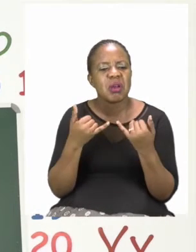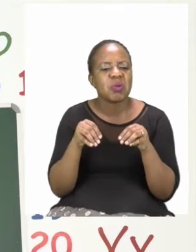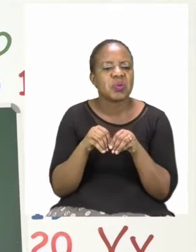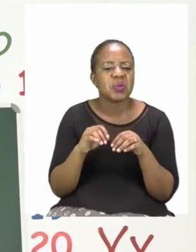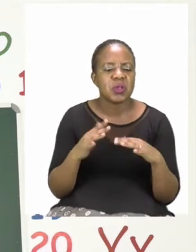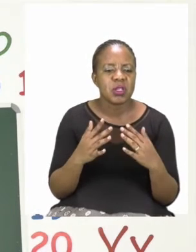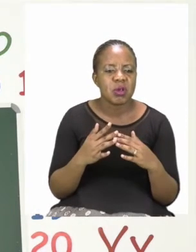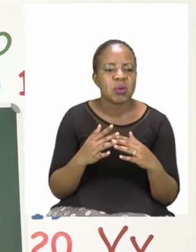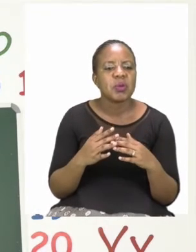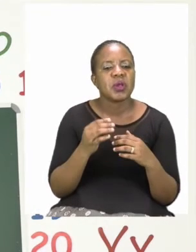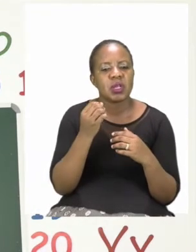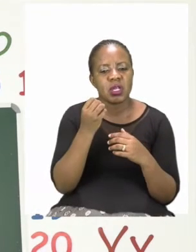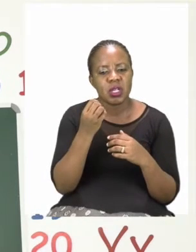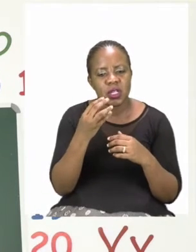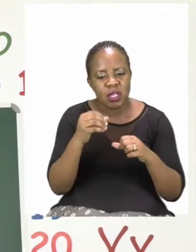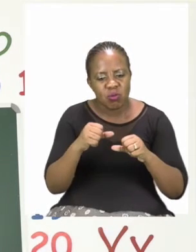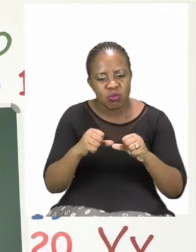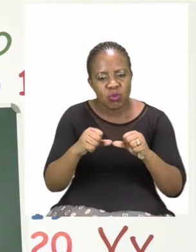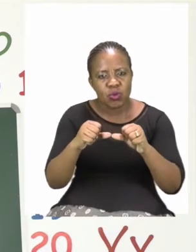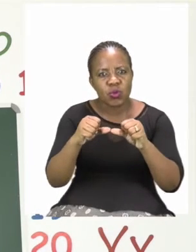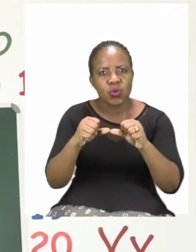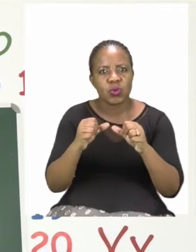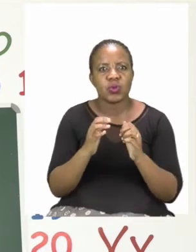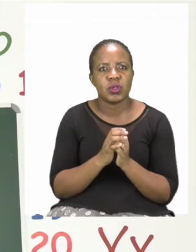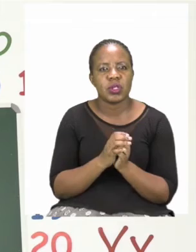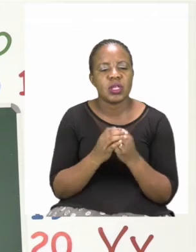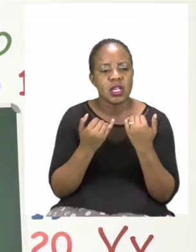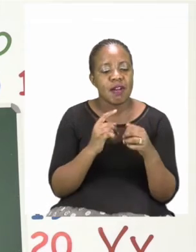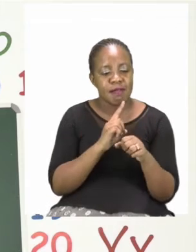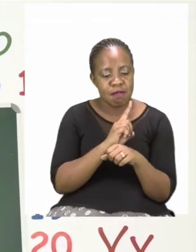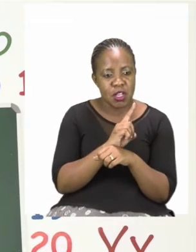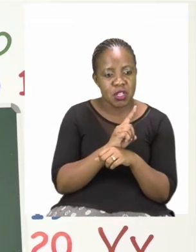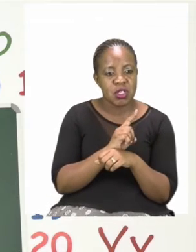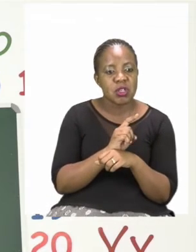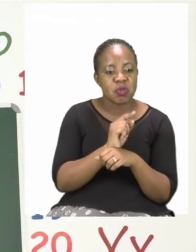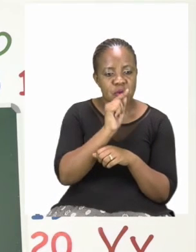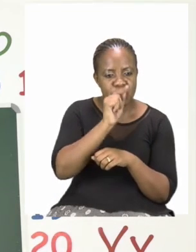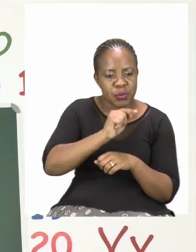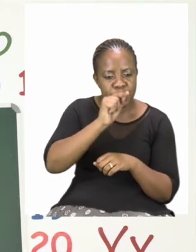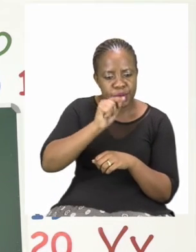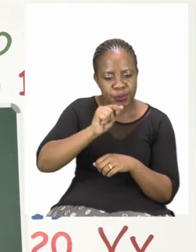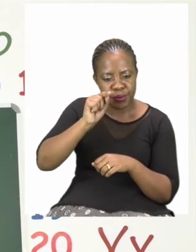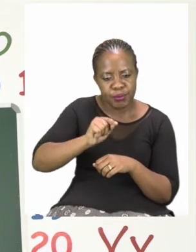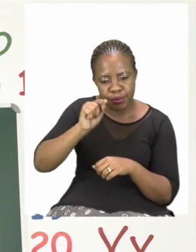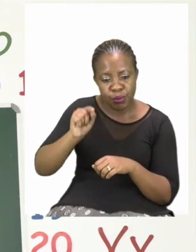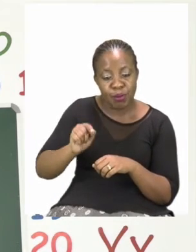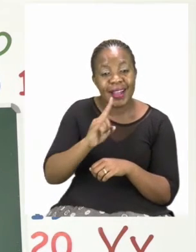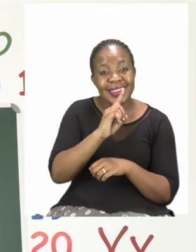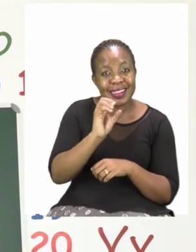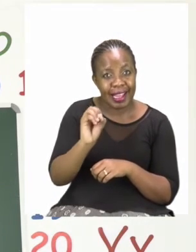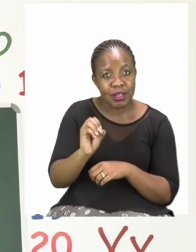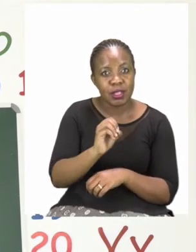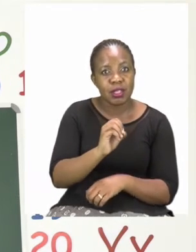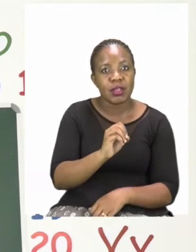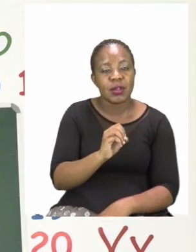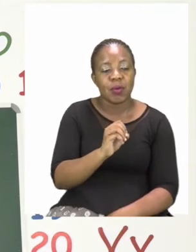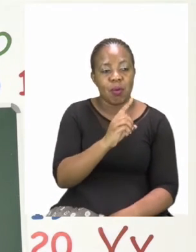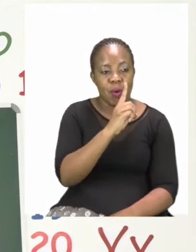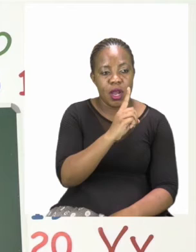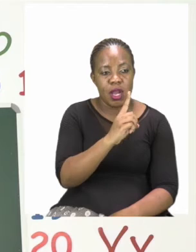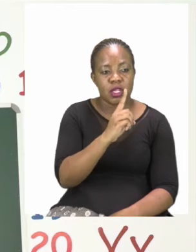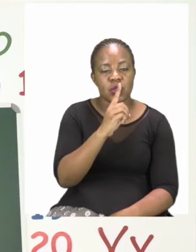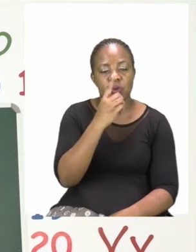Wow. You see, were you that fast? It was, it's difficult. It's really difficult. It's difficult. You see the body parts, but